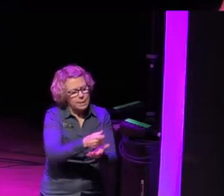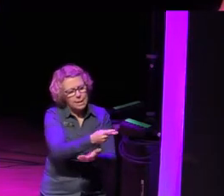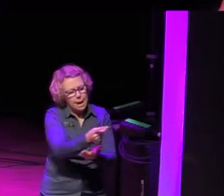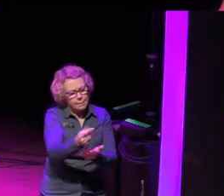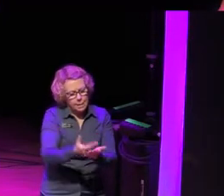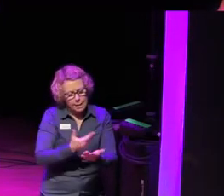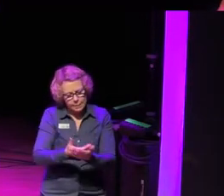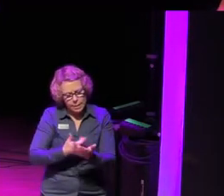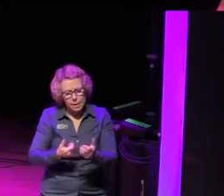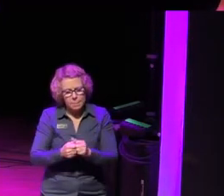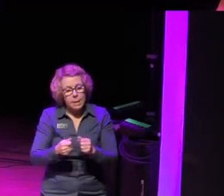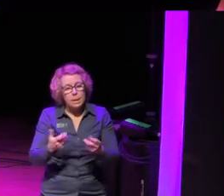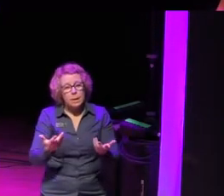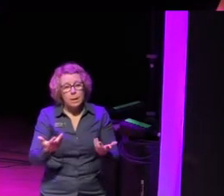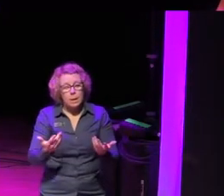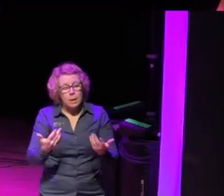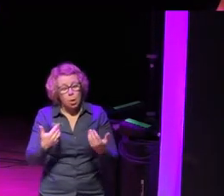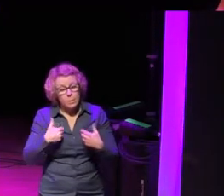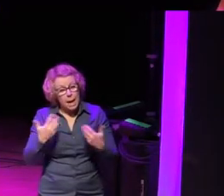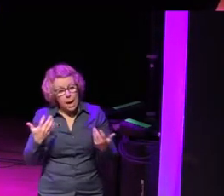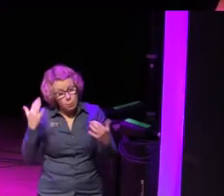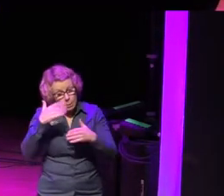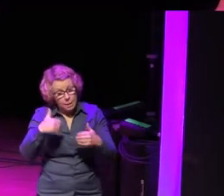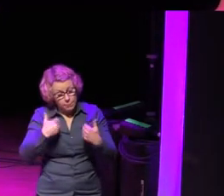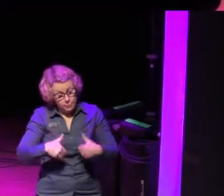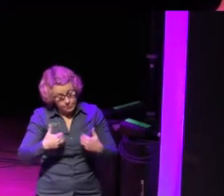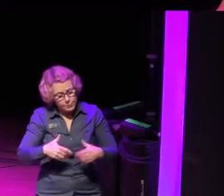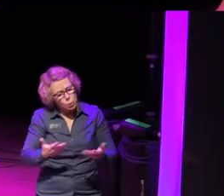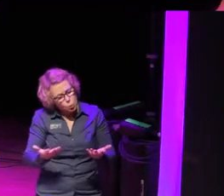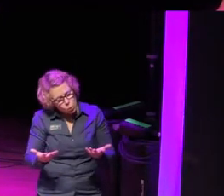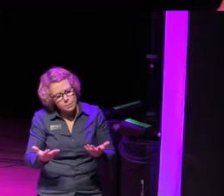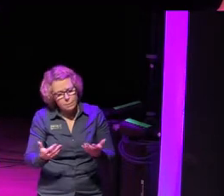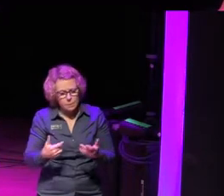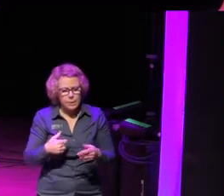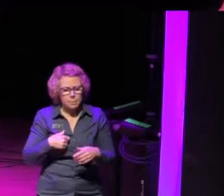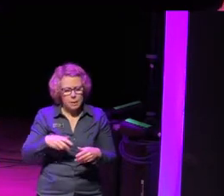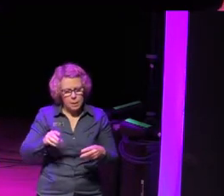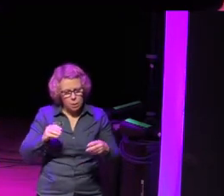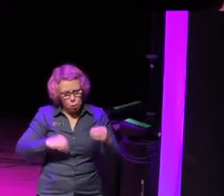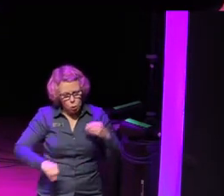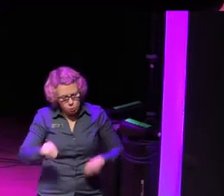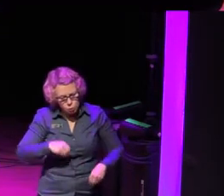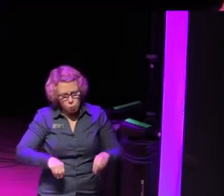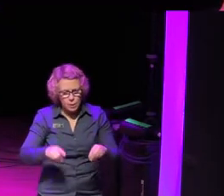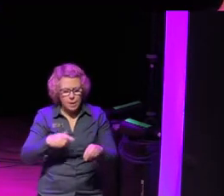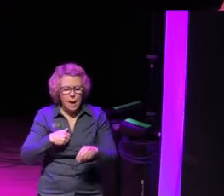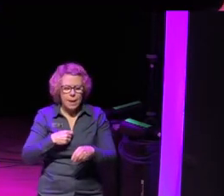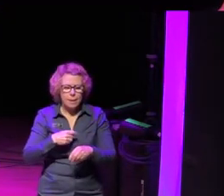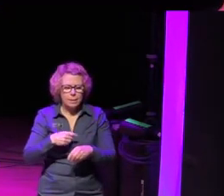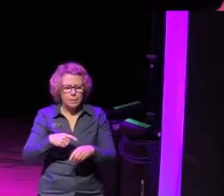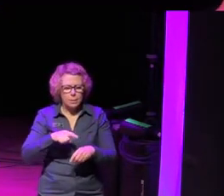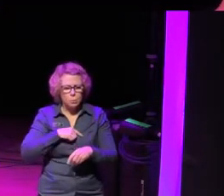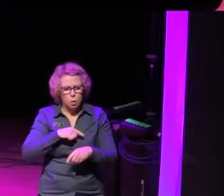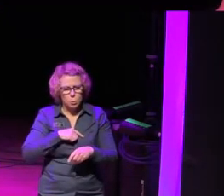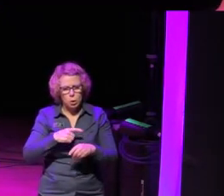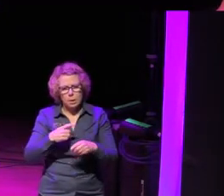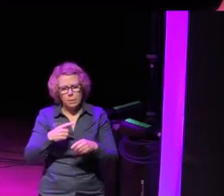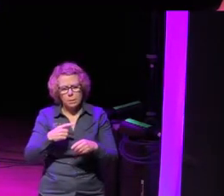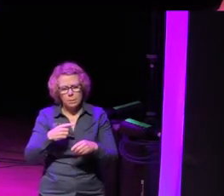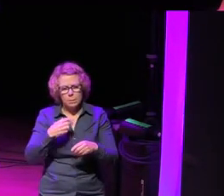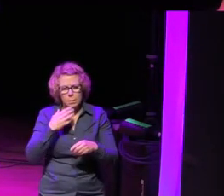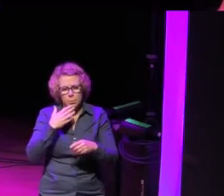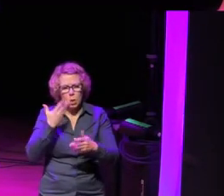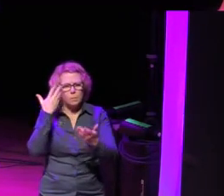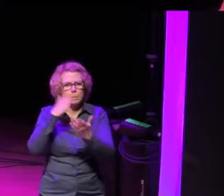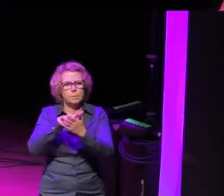problem of the individuals, etc. Corruption is a very useful metaphor, is that the fish rots